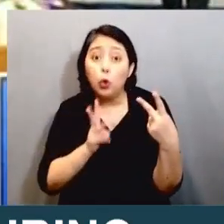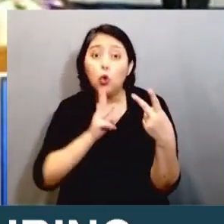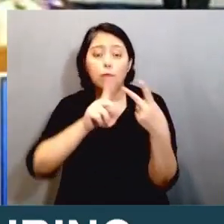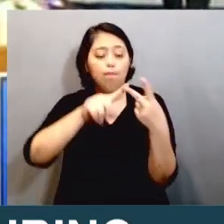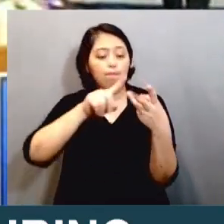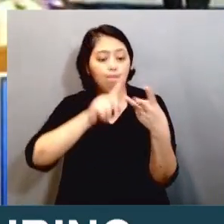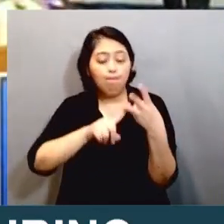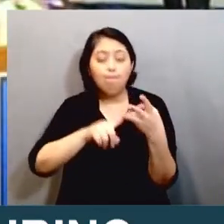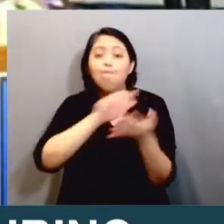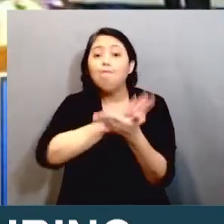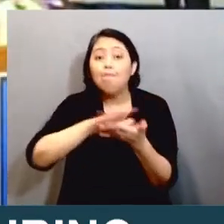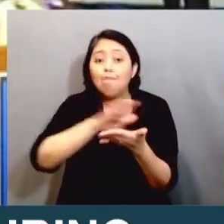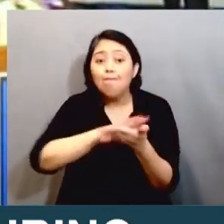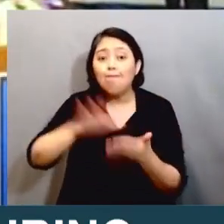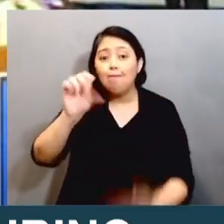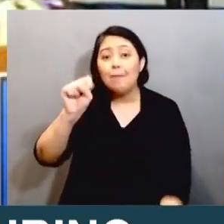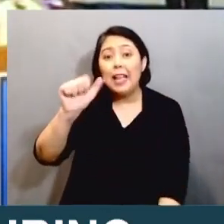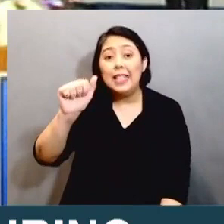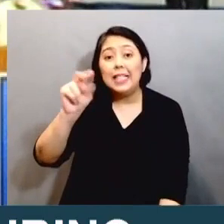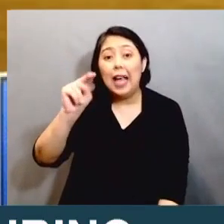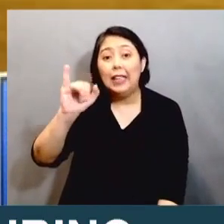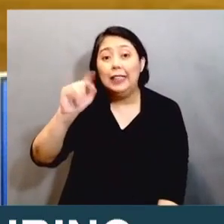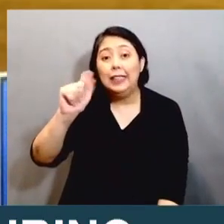health stations, and livelihood.